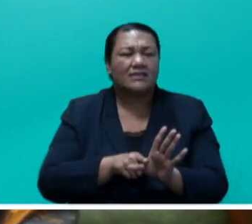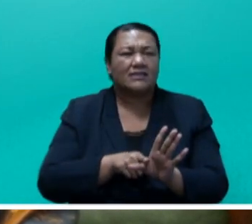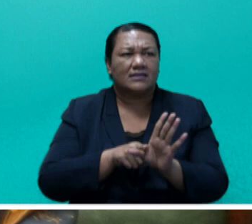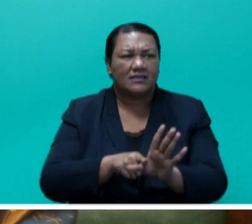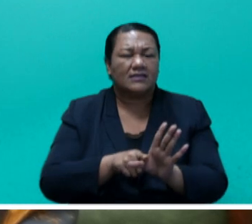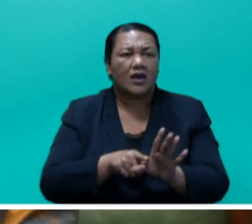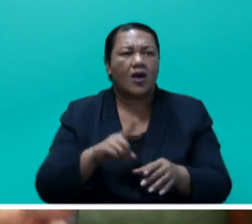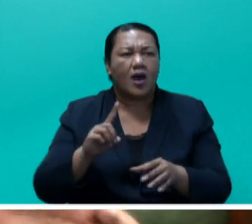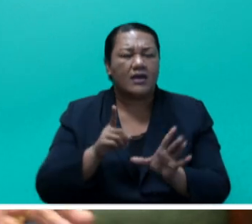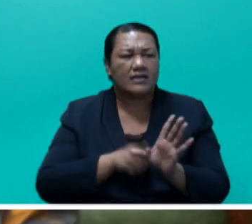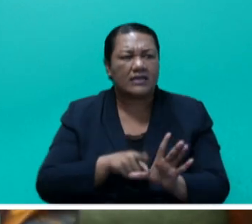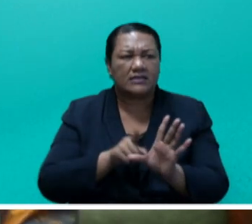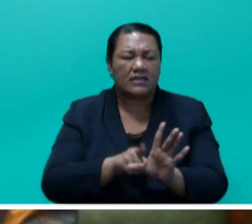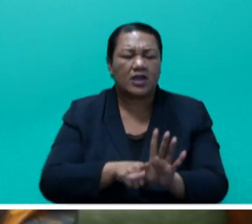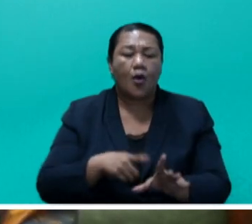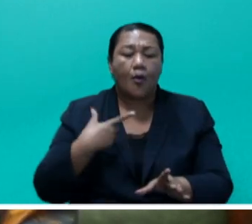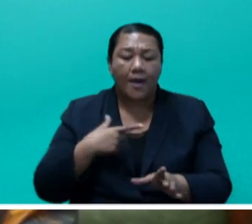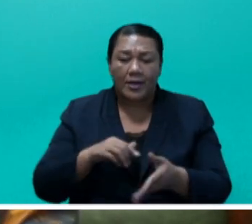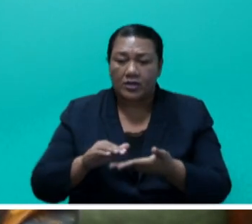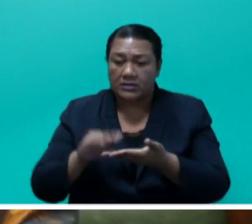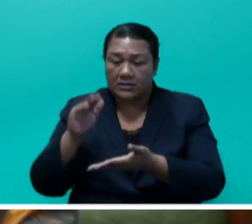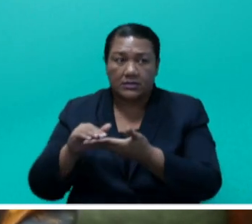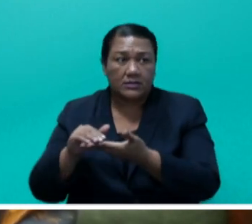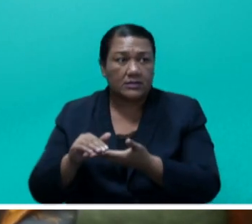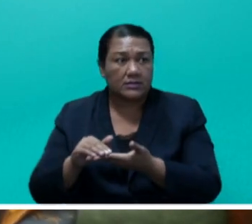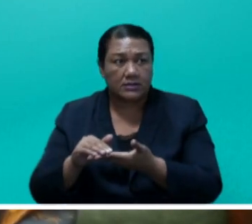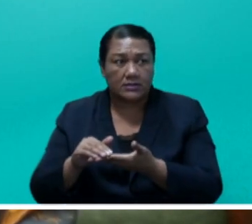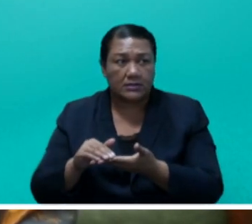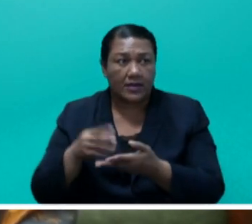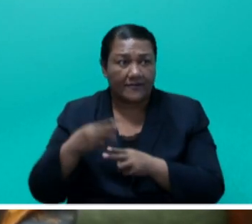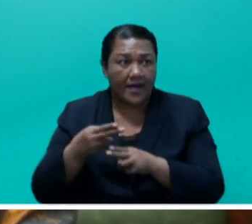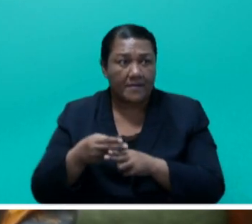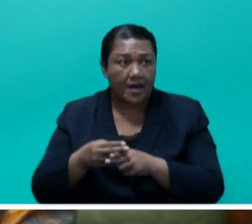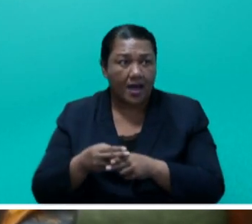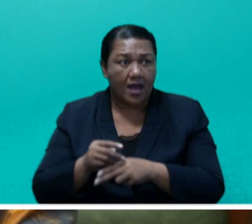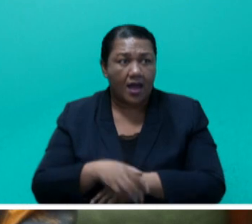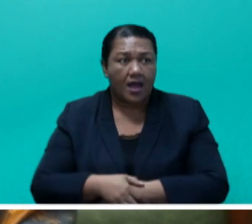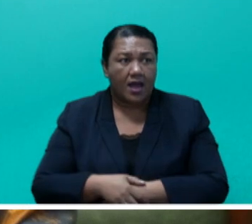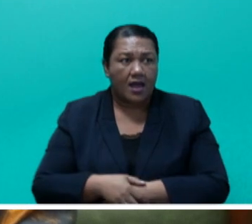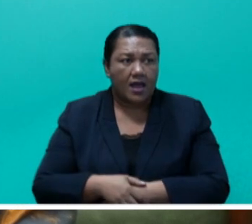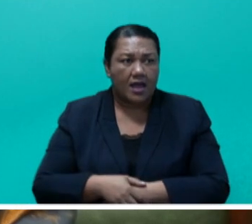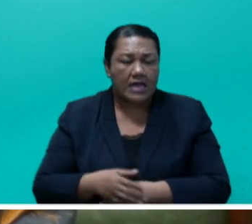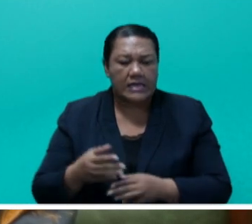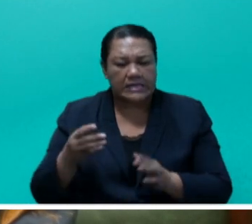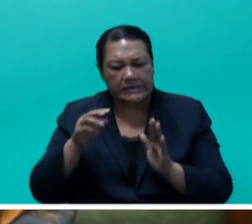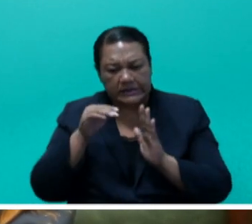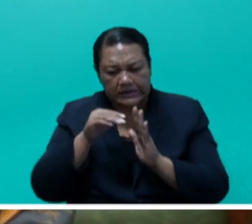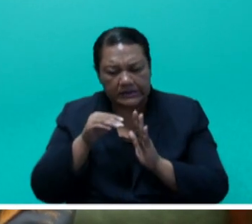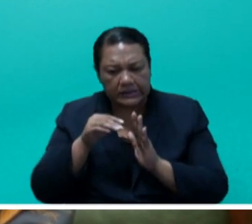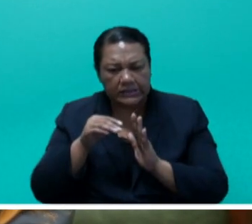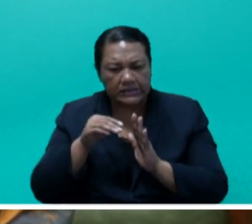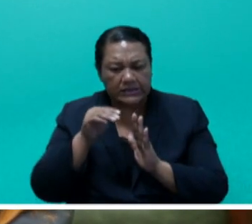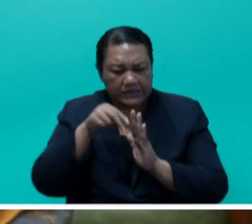in informal settlements has just continued. It hasn't gone down in any way, and the problem is getting bigger